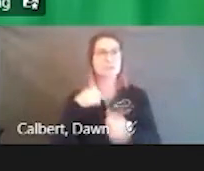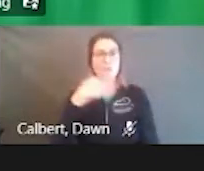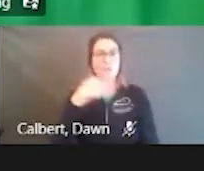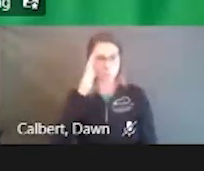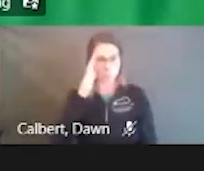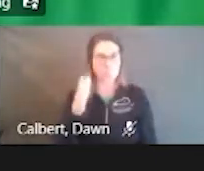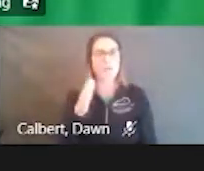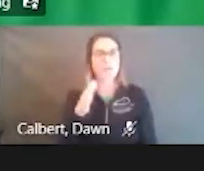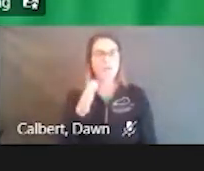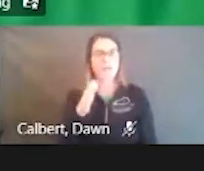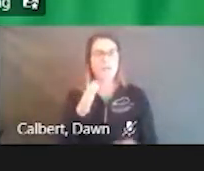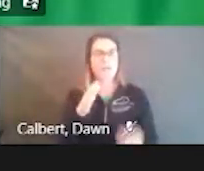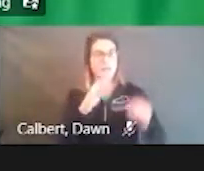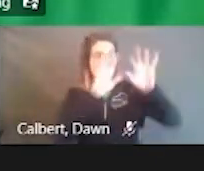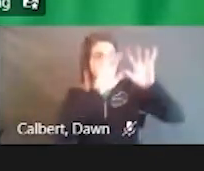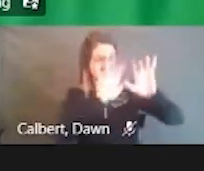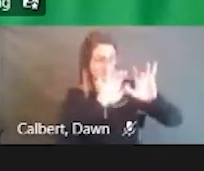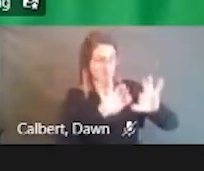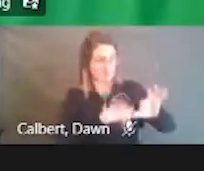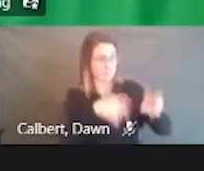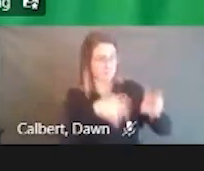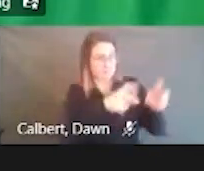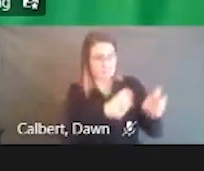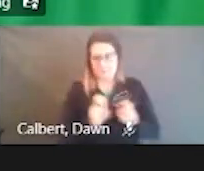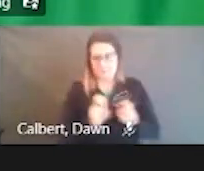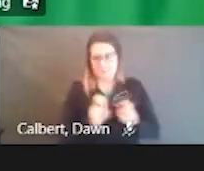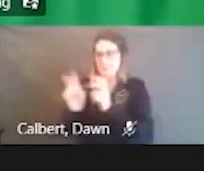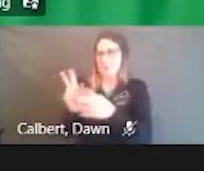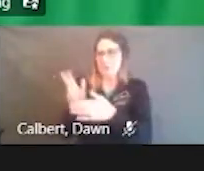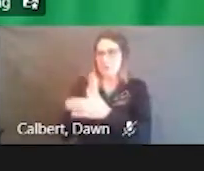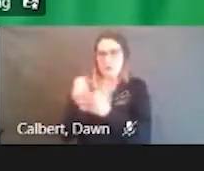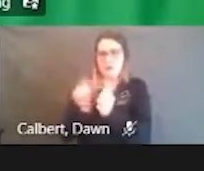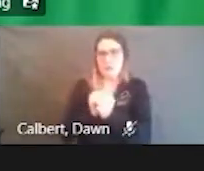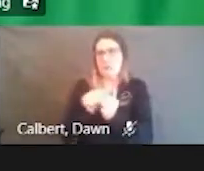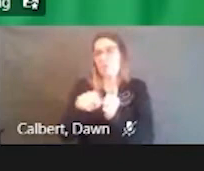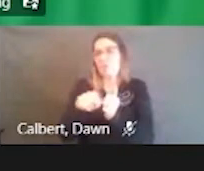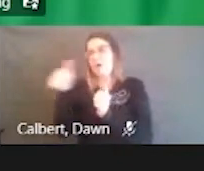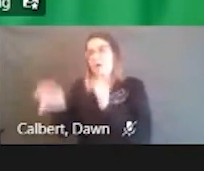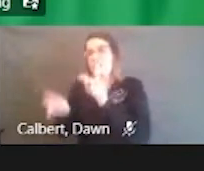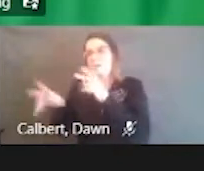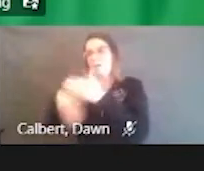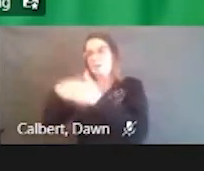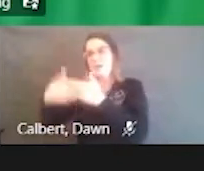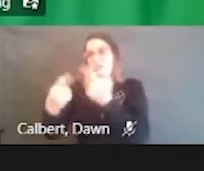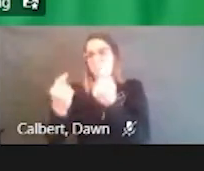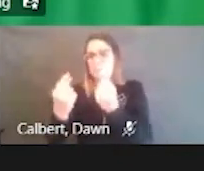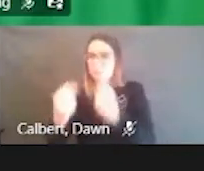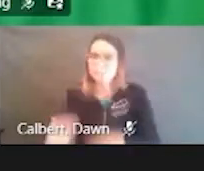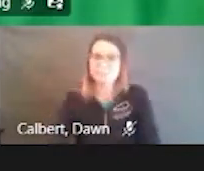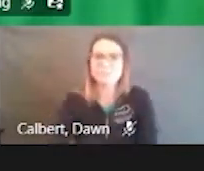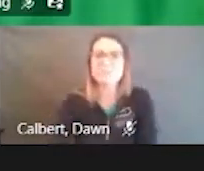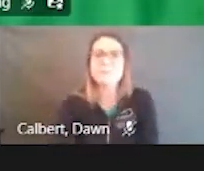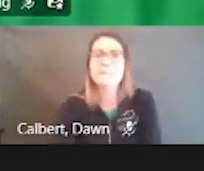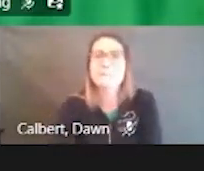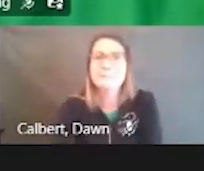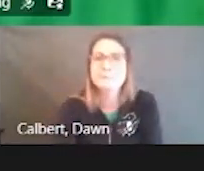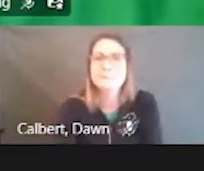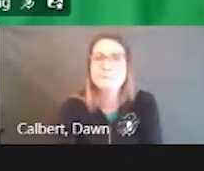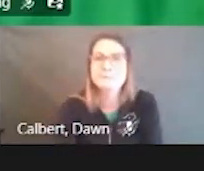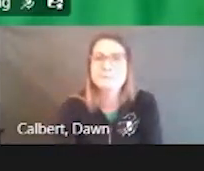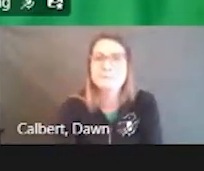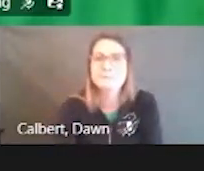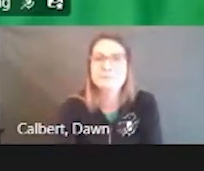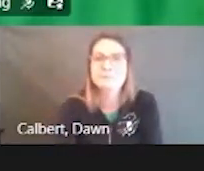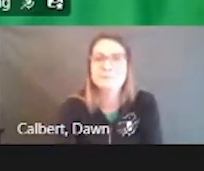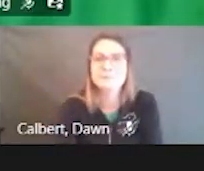put in the Padlet and use that as information that can fuel our next steps. Thank you. Great. I also